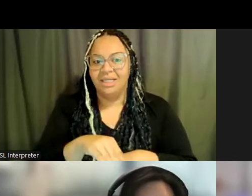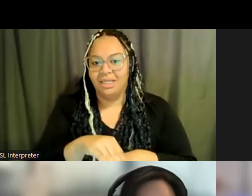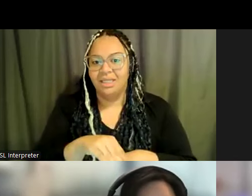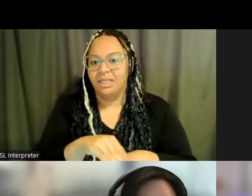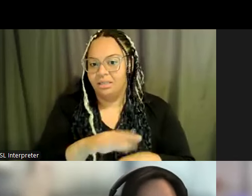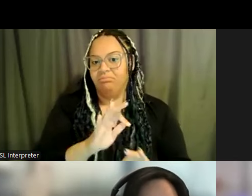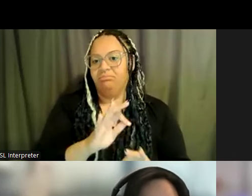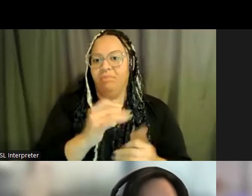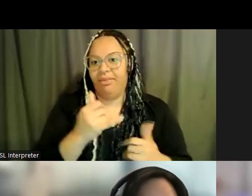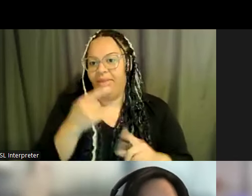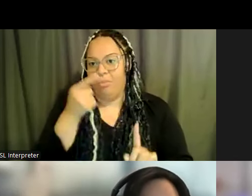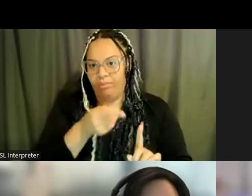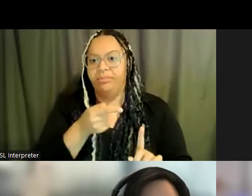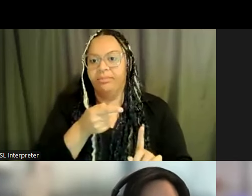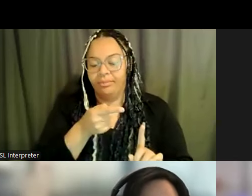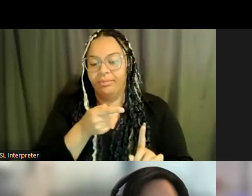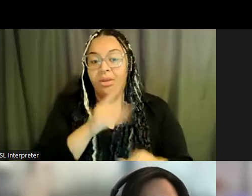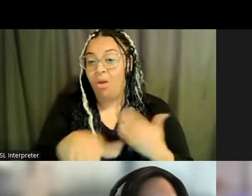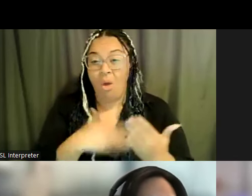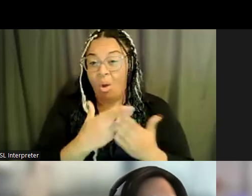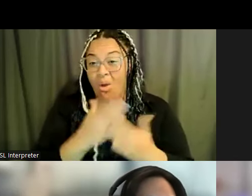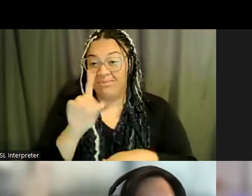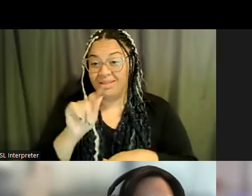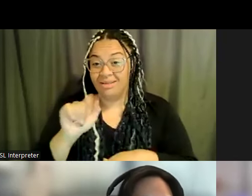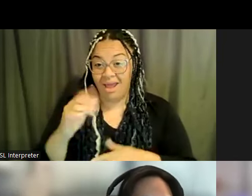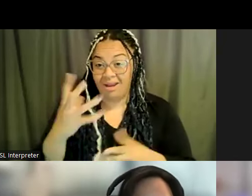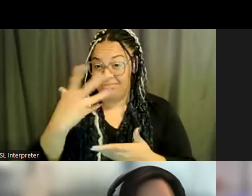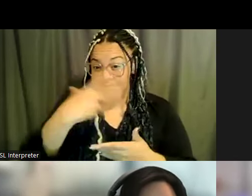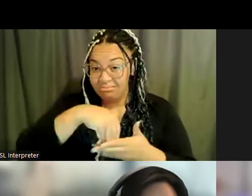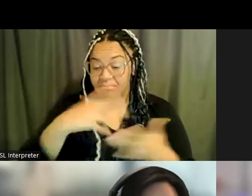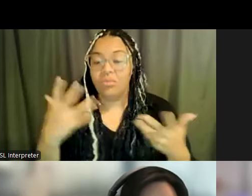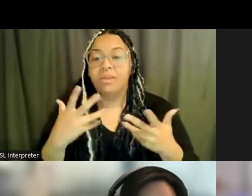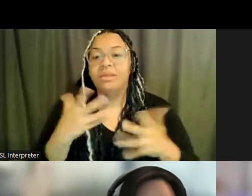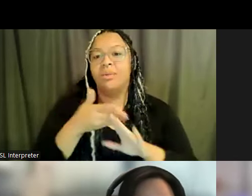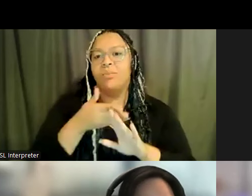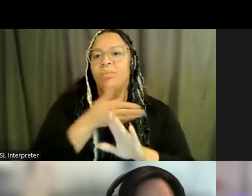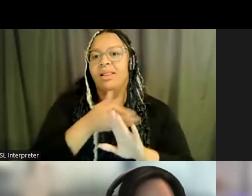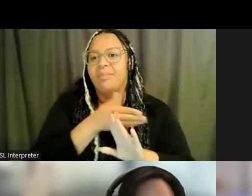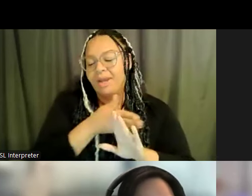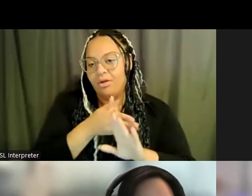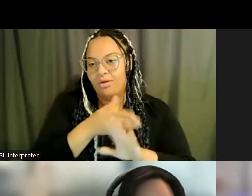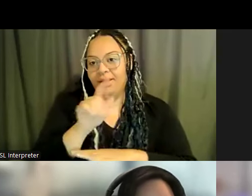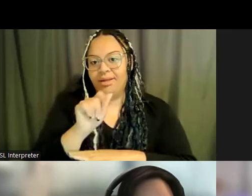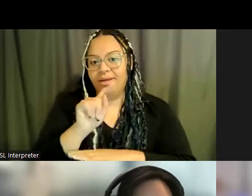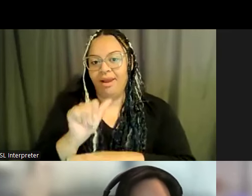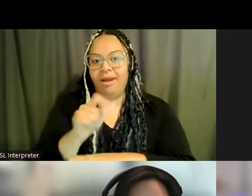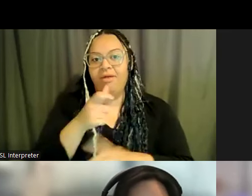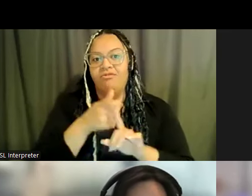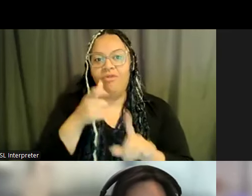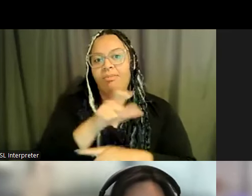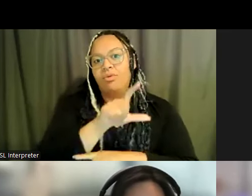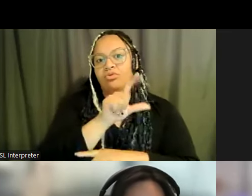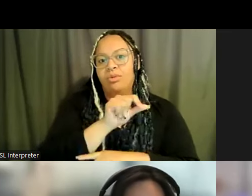point. And all of this data is including the preliminary data of 2023 and 2024.